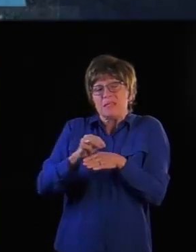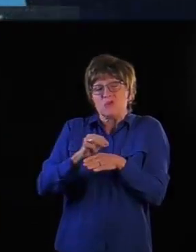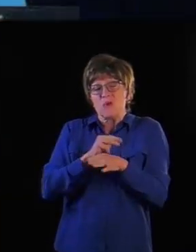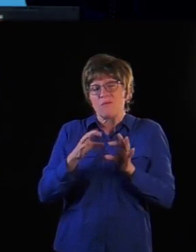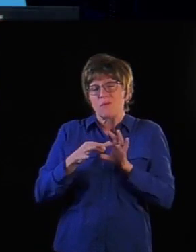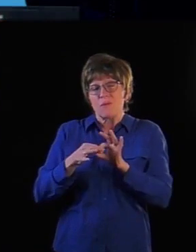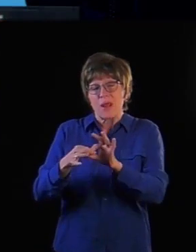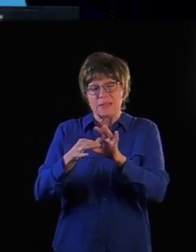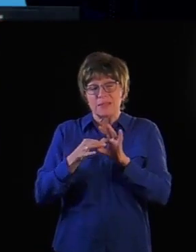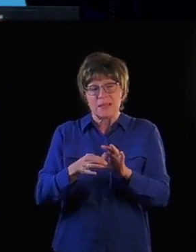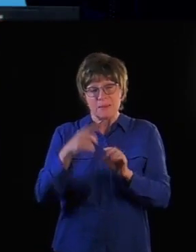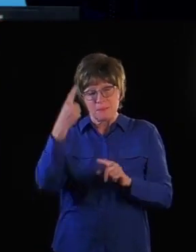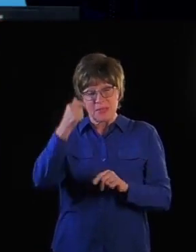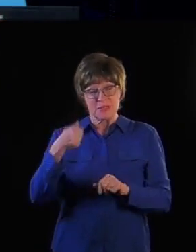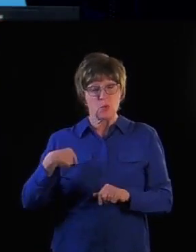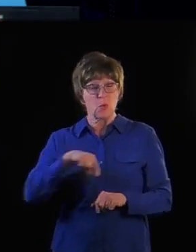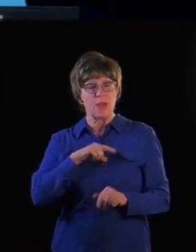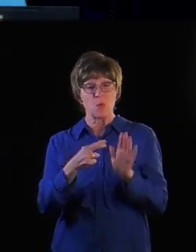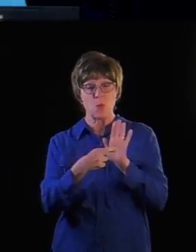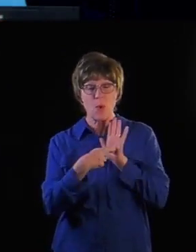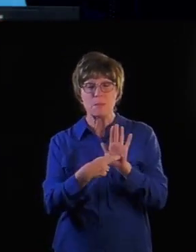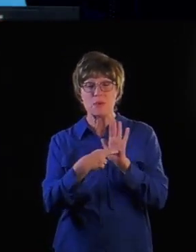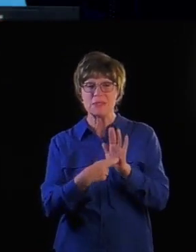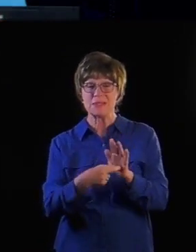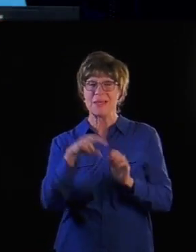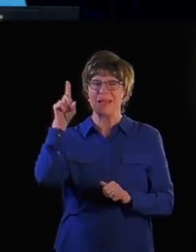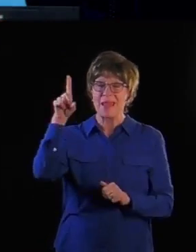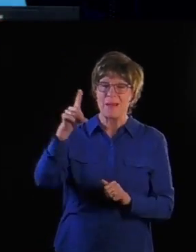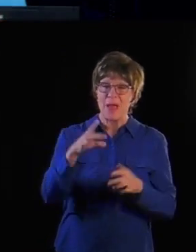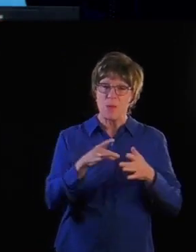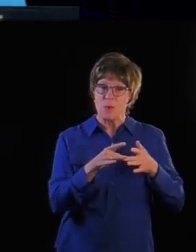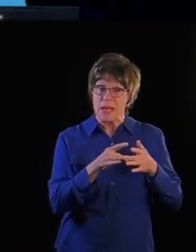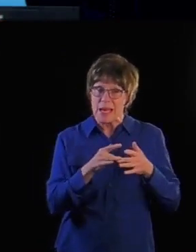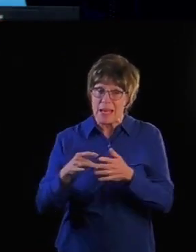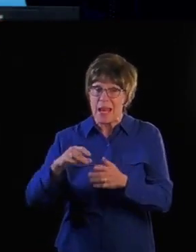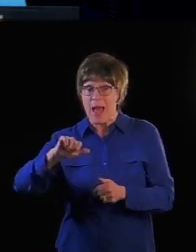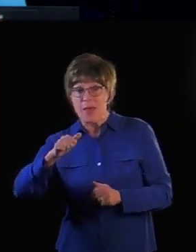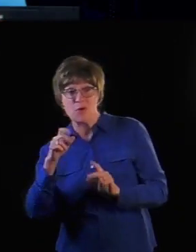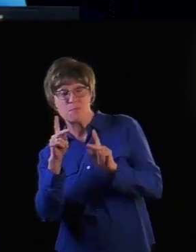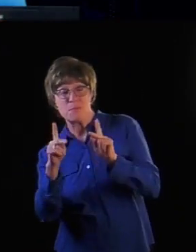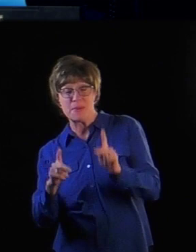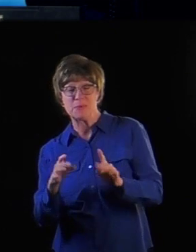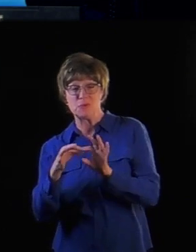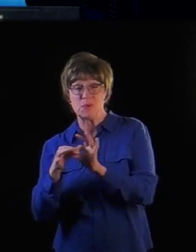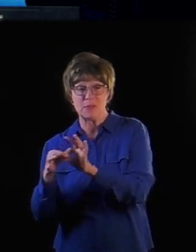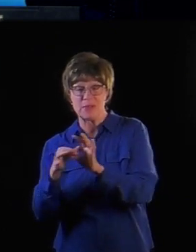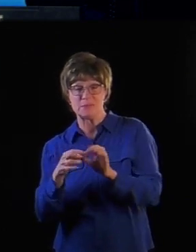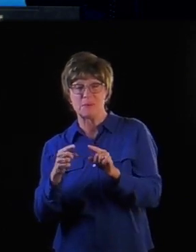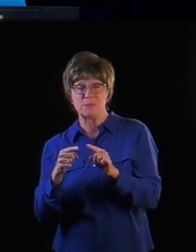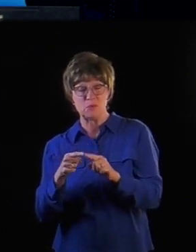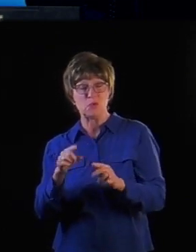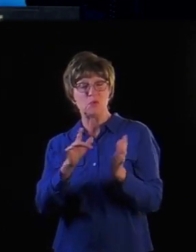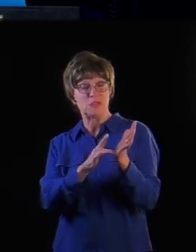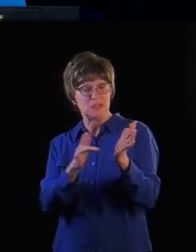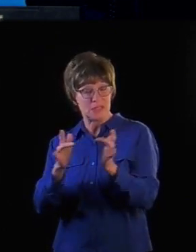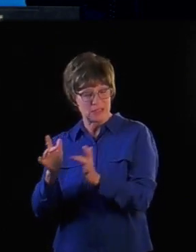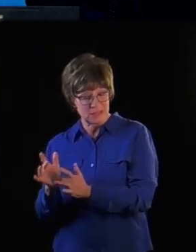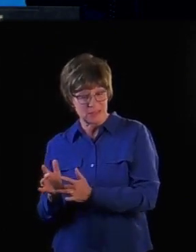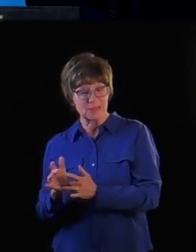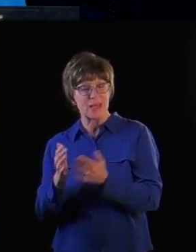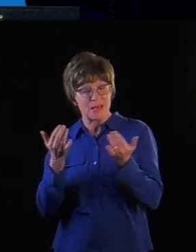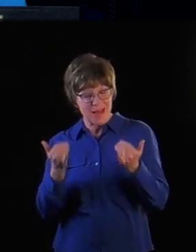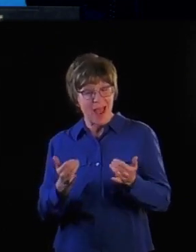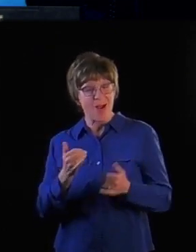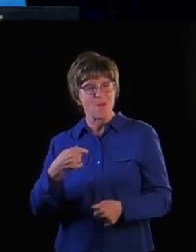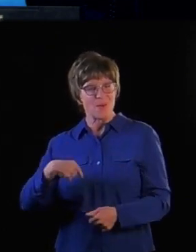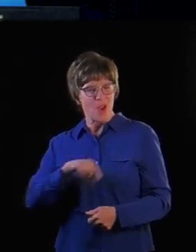we lead people into that relationship. And when we lead them into that relationship with him, all of a sudden, now as that representative, that ambassador,